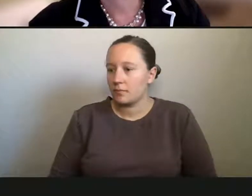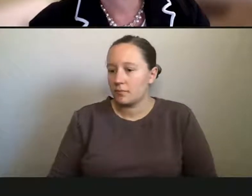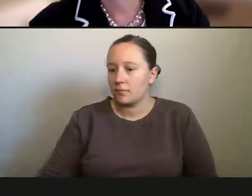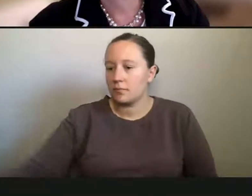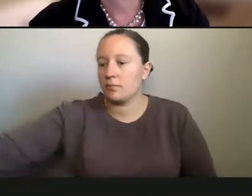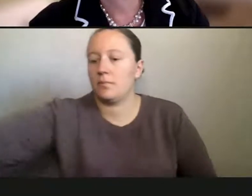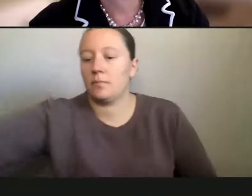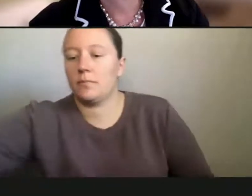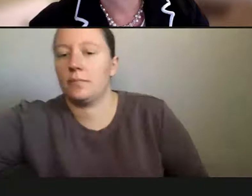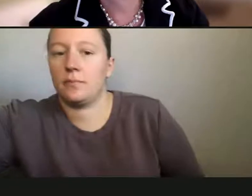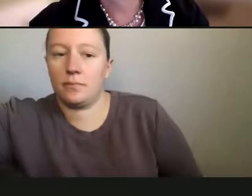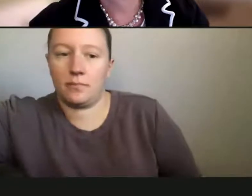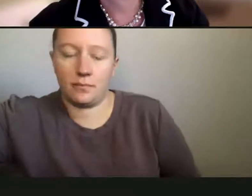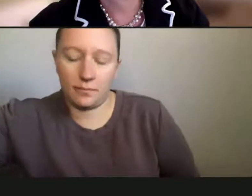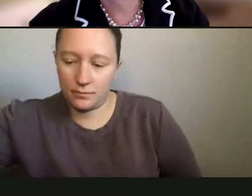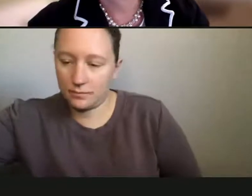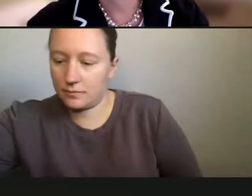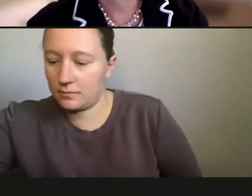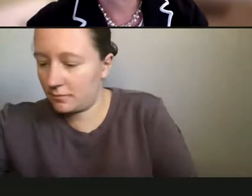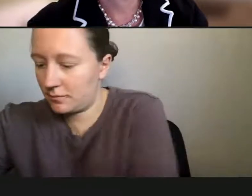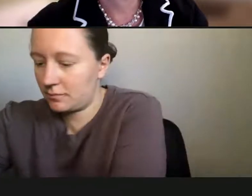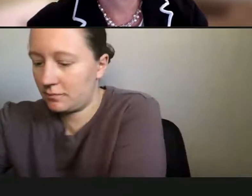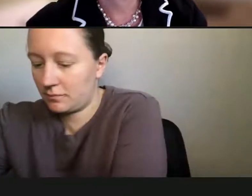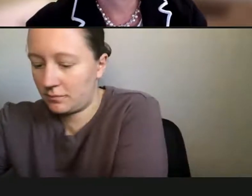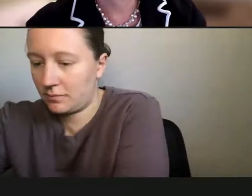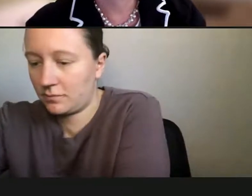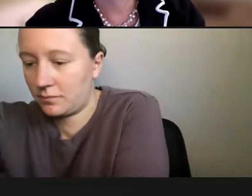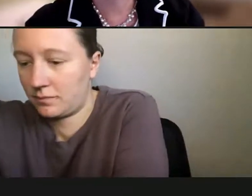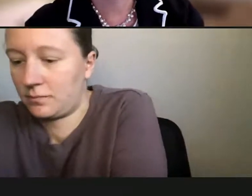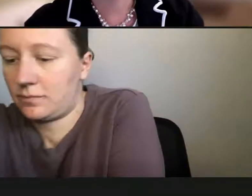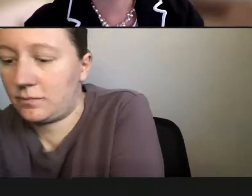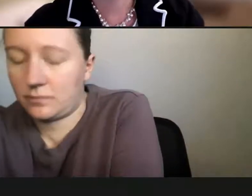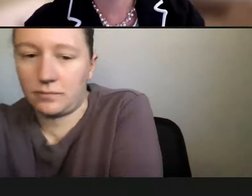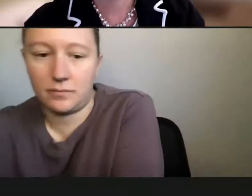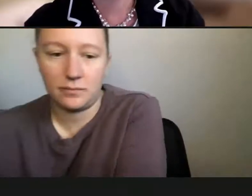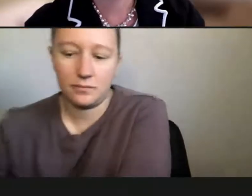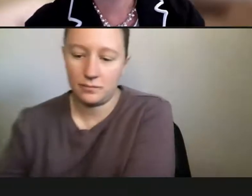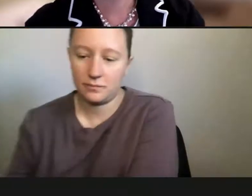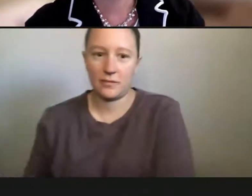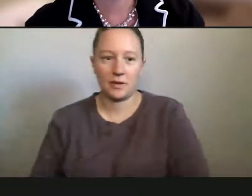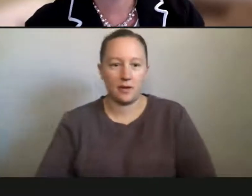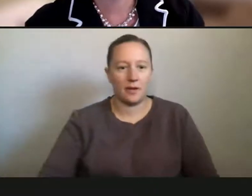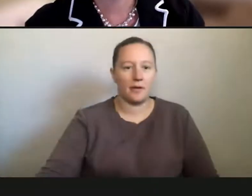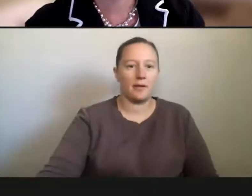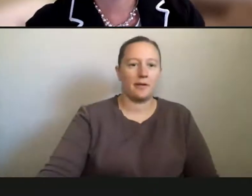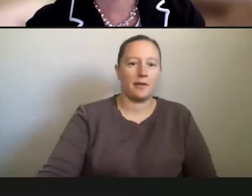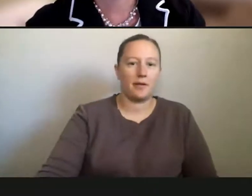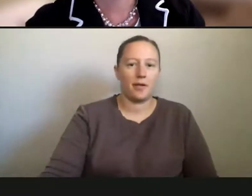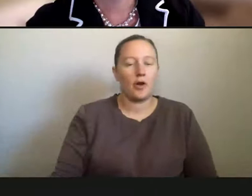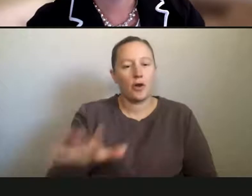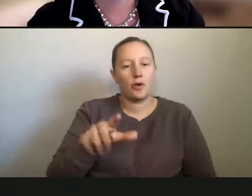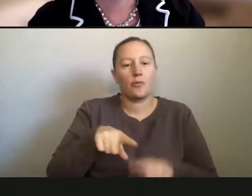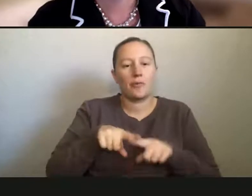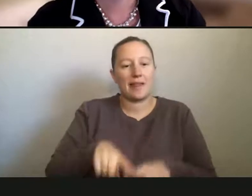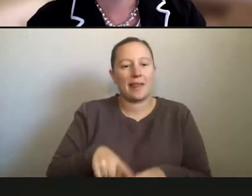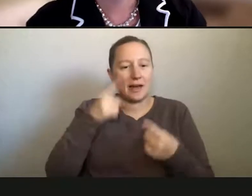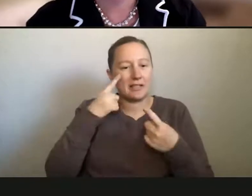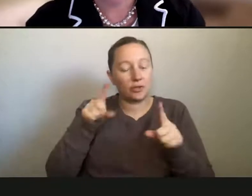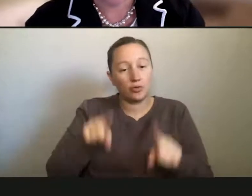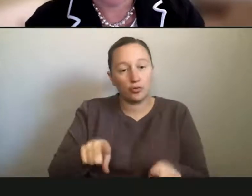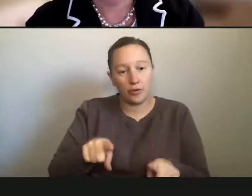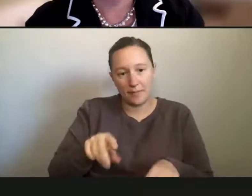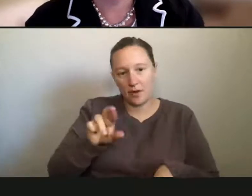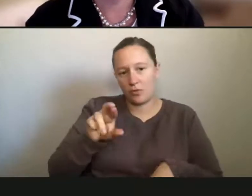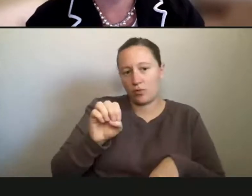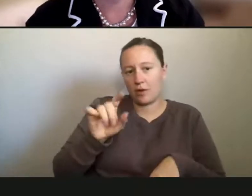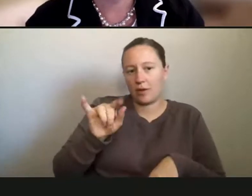Okay, great. The next question is about reliance agreements and when they're required. And specifically,